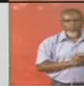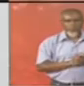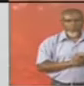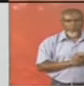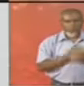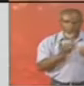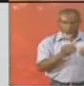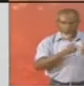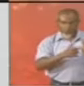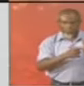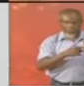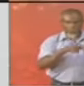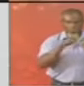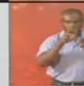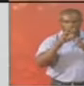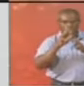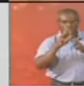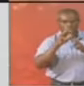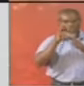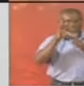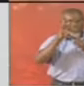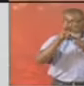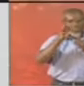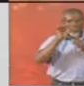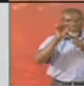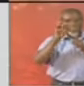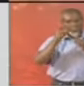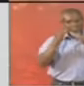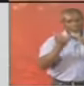from Wired 868 this morning.